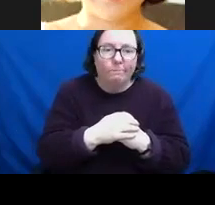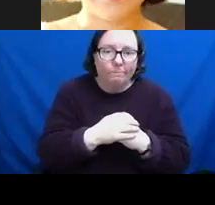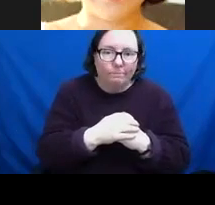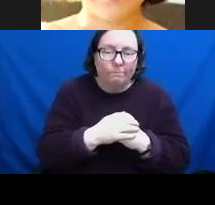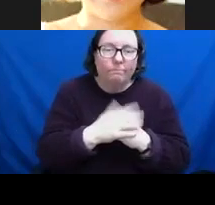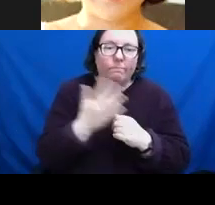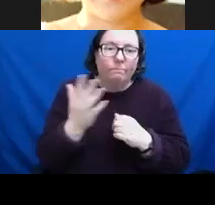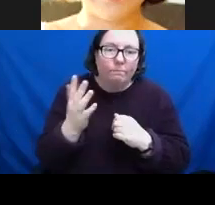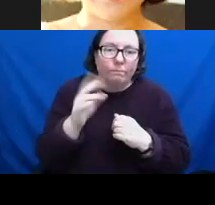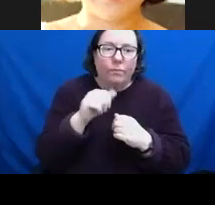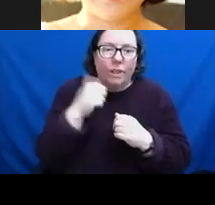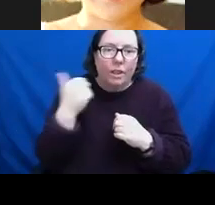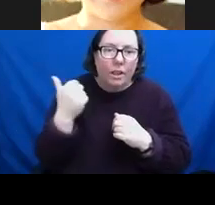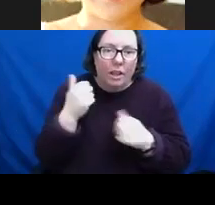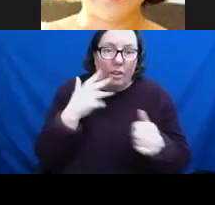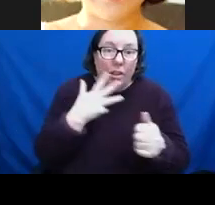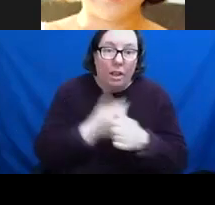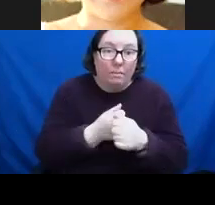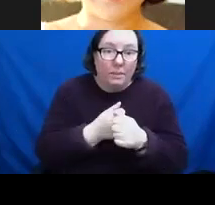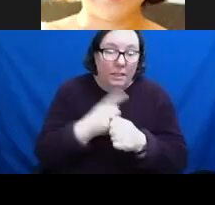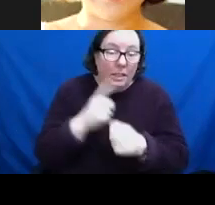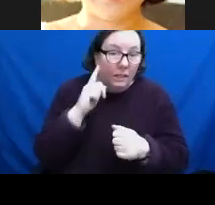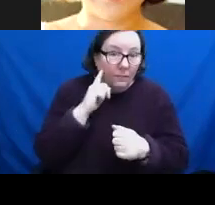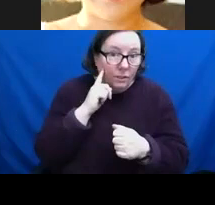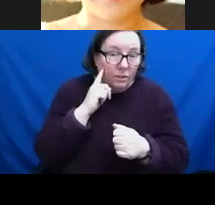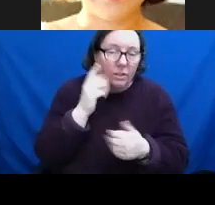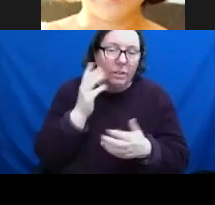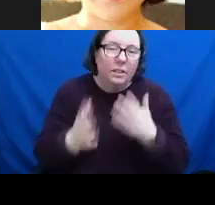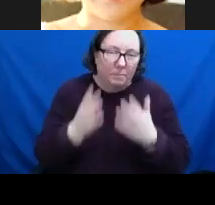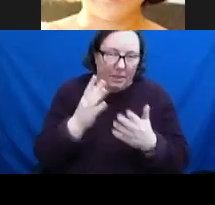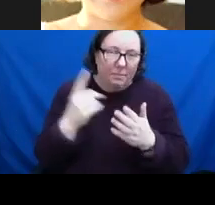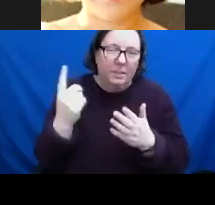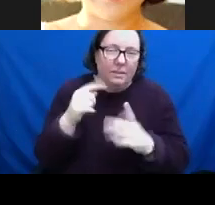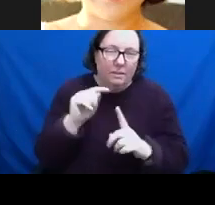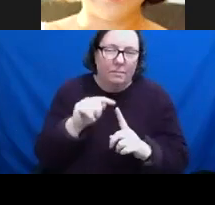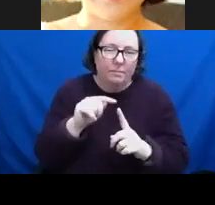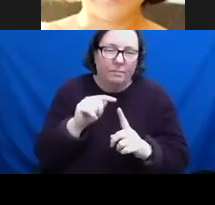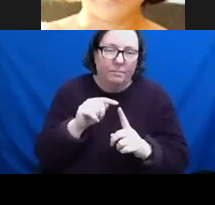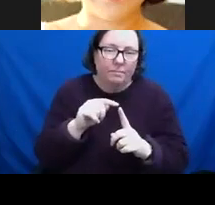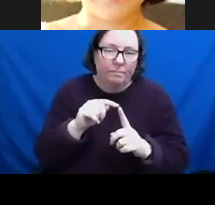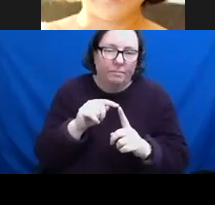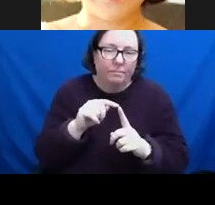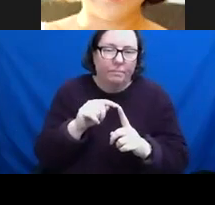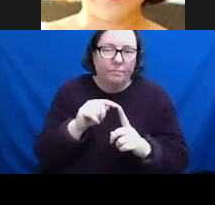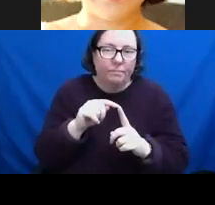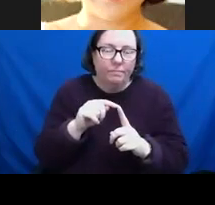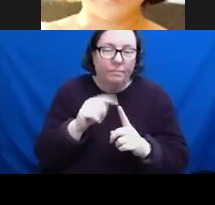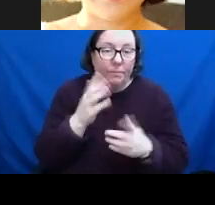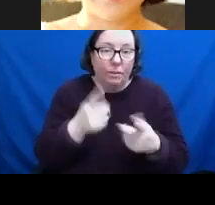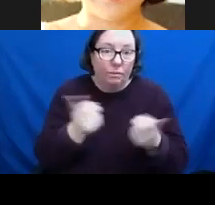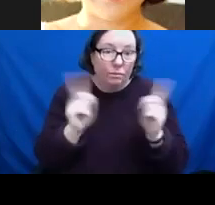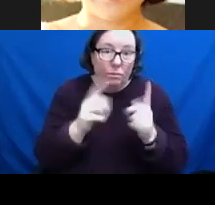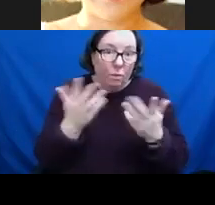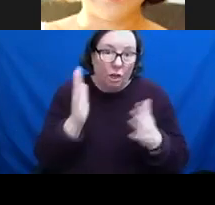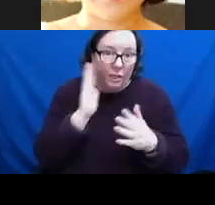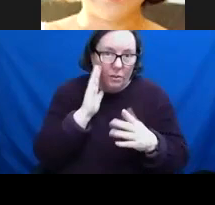The other update may well be something that most of you are familiar with,